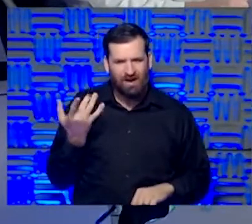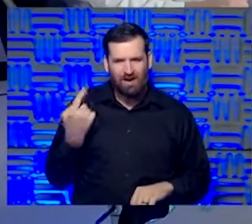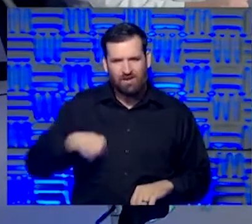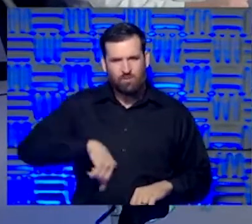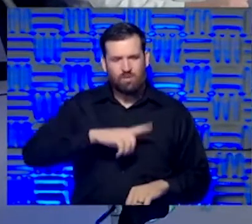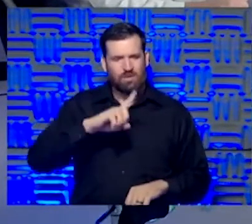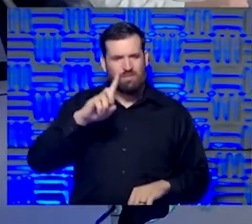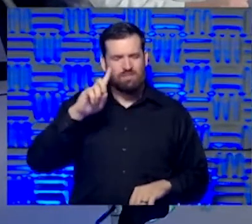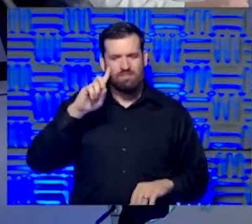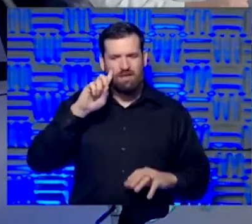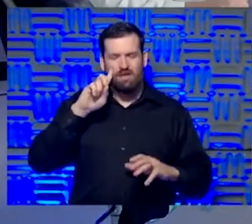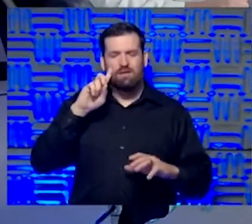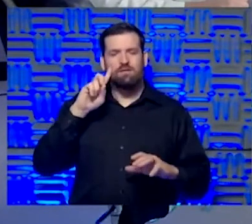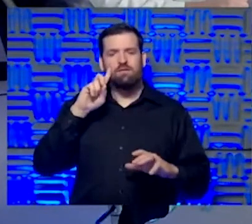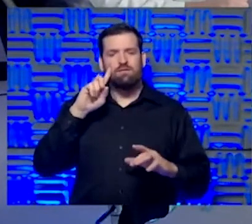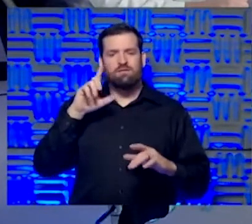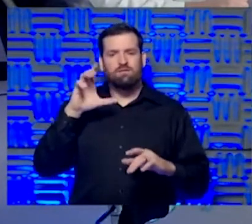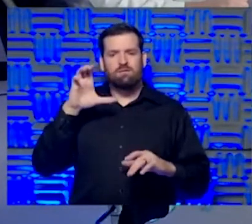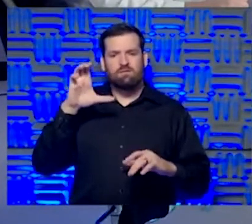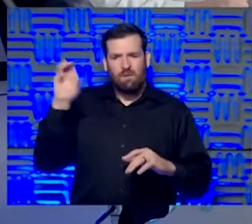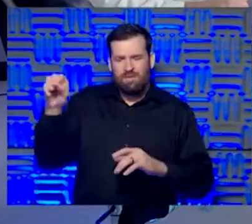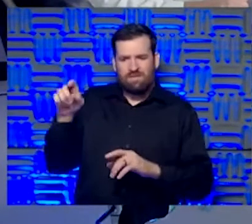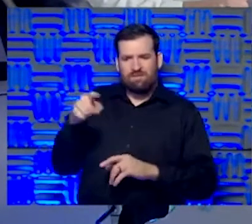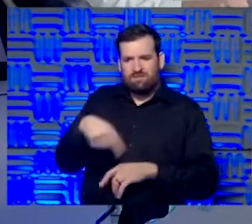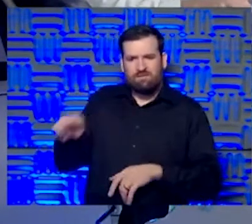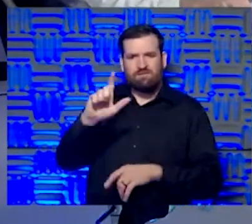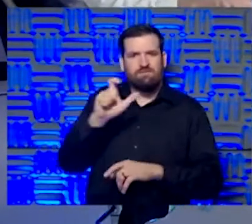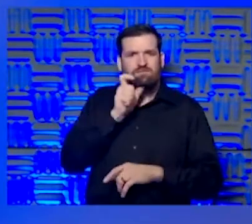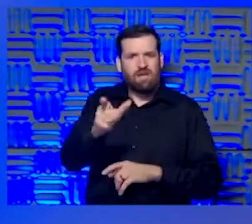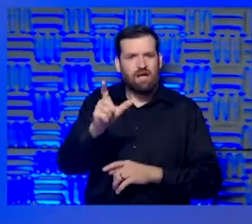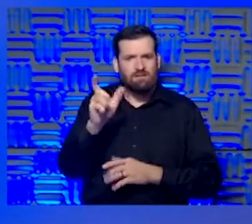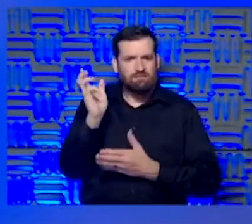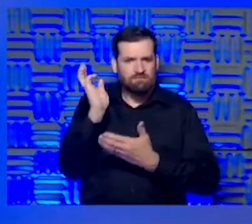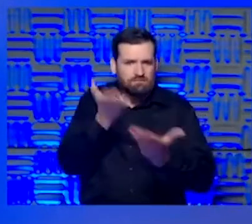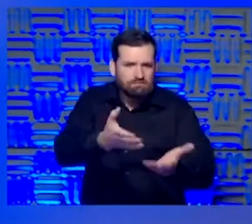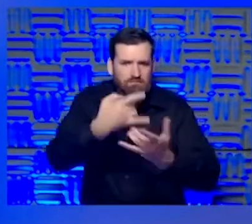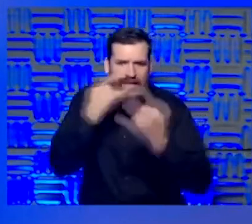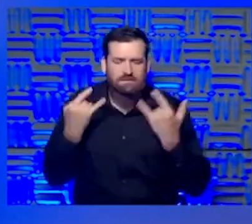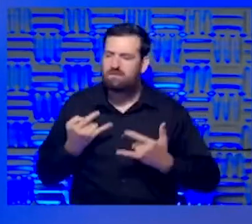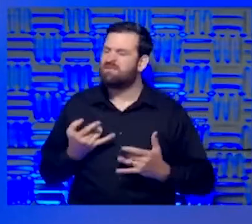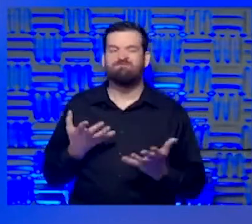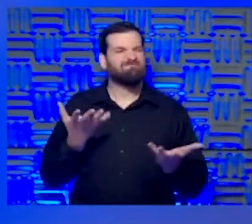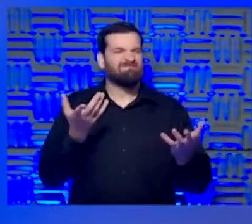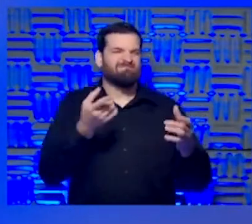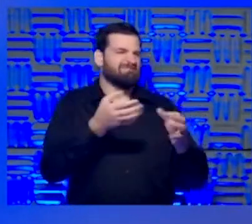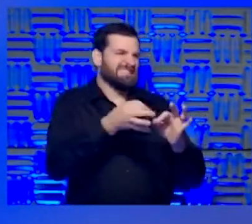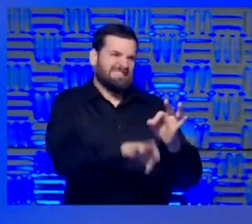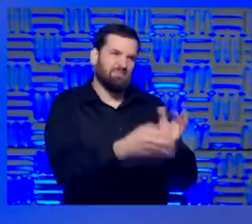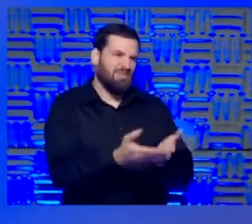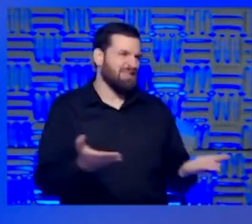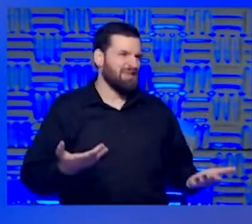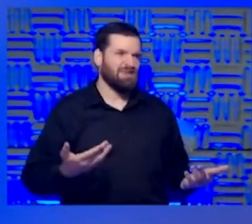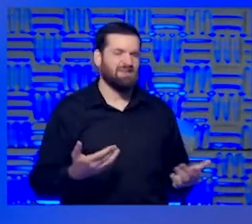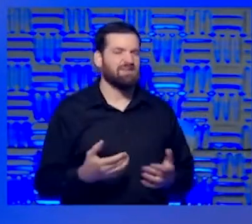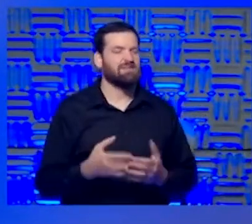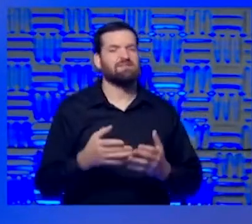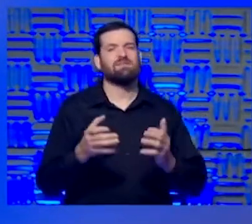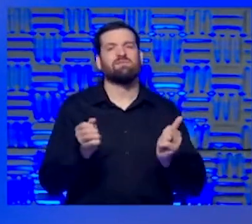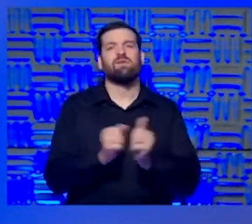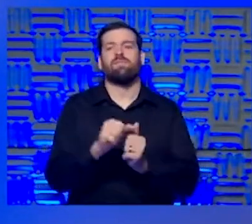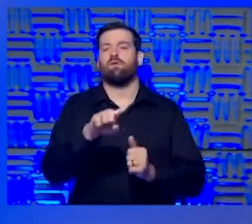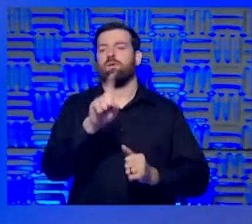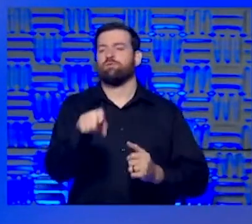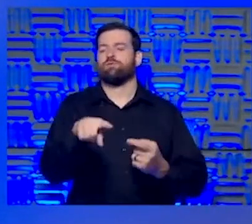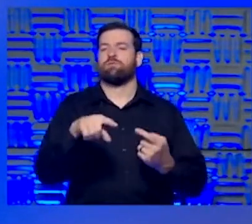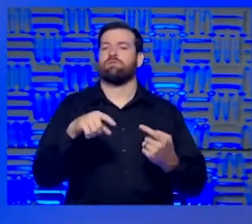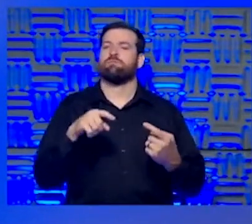not thinking about wearing masks when their people are out in public in other people's homes? Yeah, I don't know. It's such a simple thing to do. I think with the question about